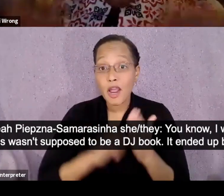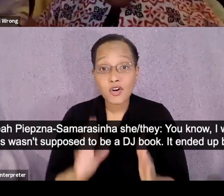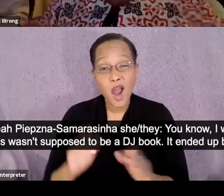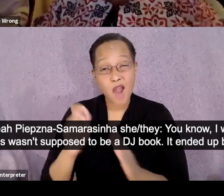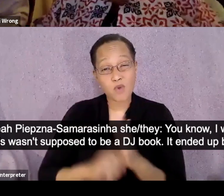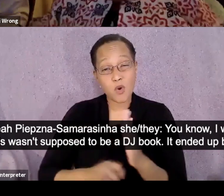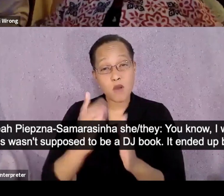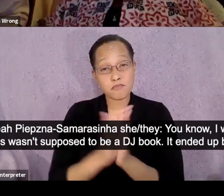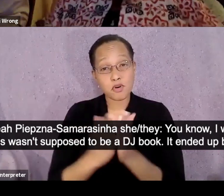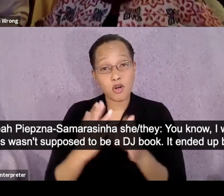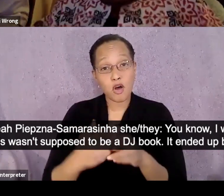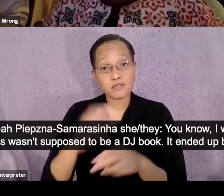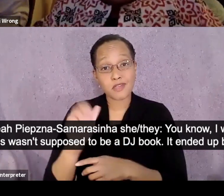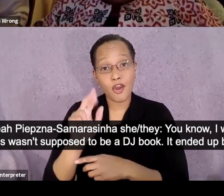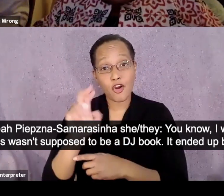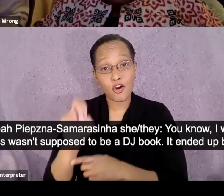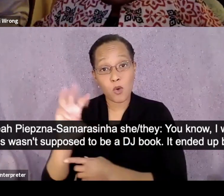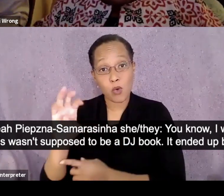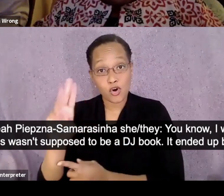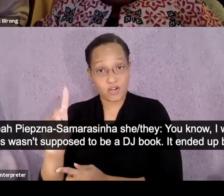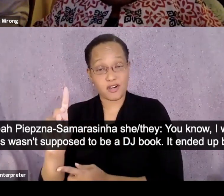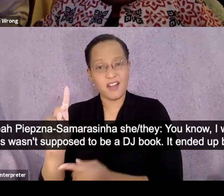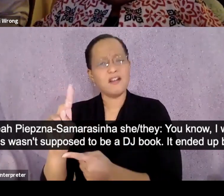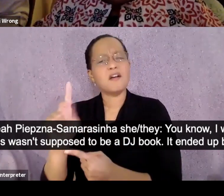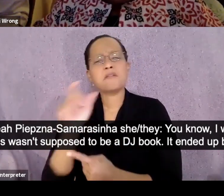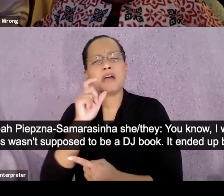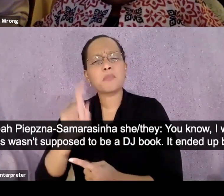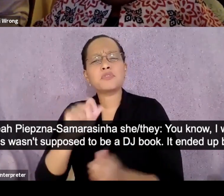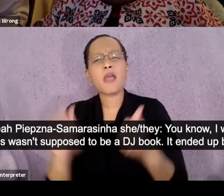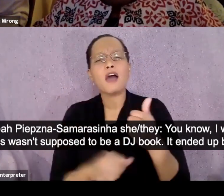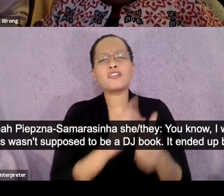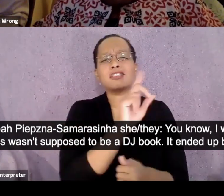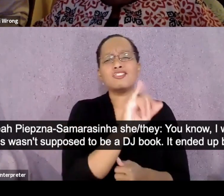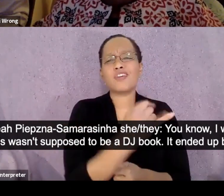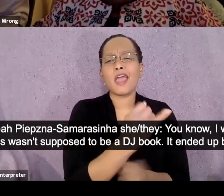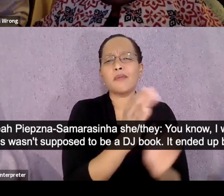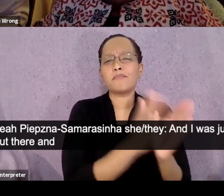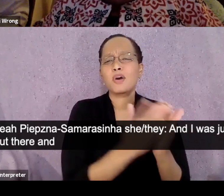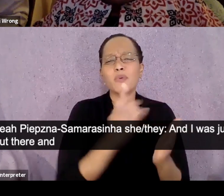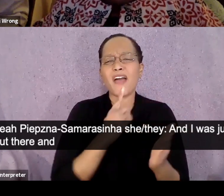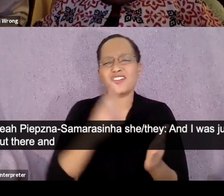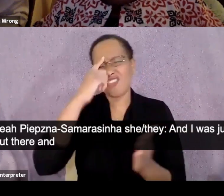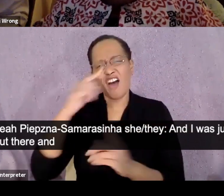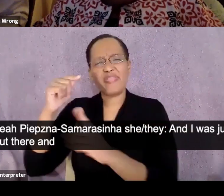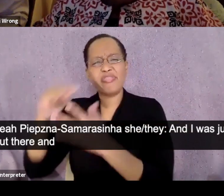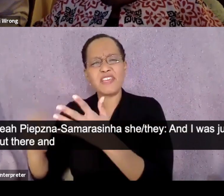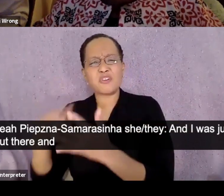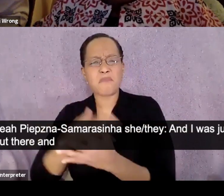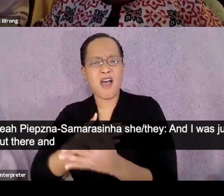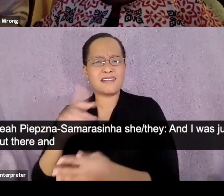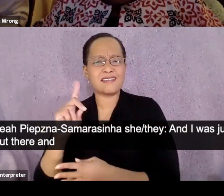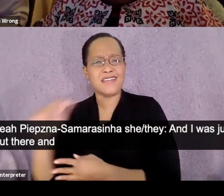I was like, okay, this can, it wasn't supposed to be a DJ book. It ended up being, oh, these are all my disabled essays. Great. And I was just like, this is a